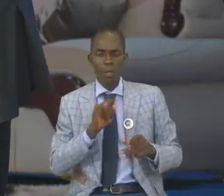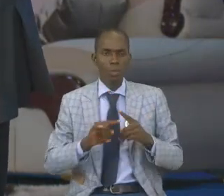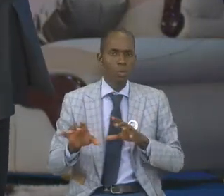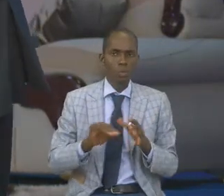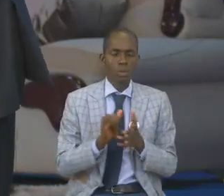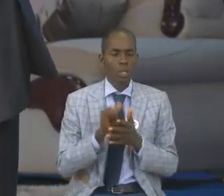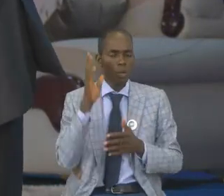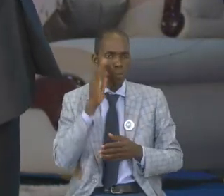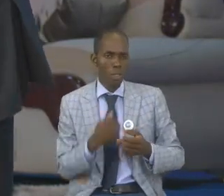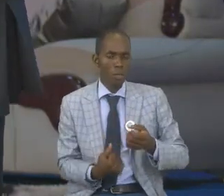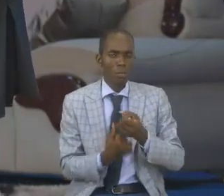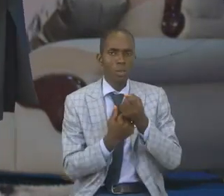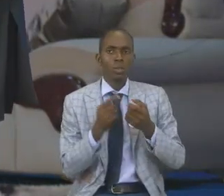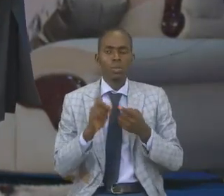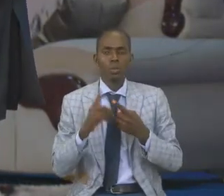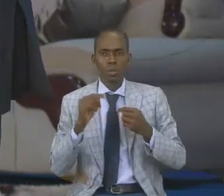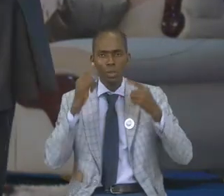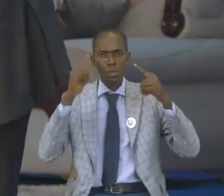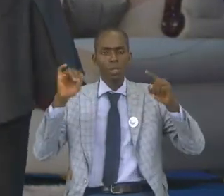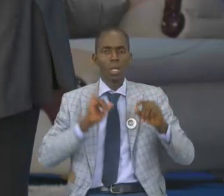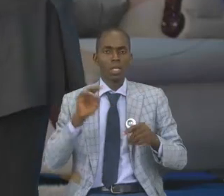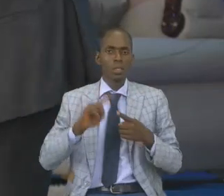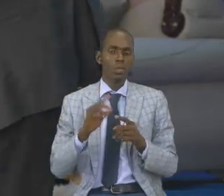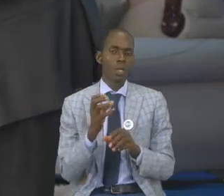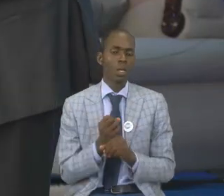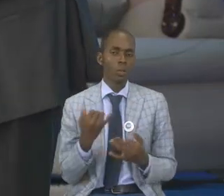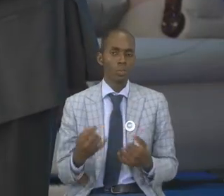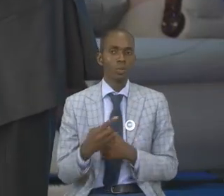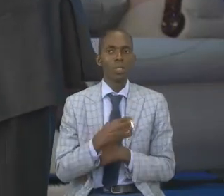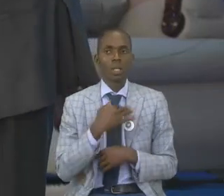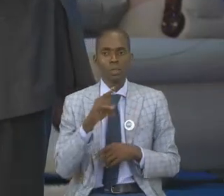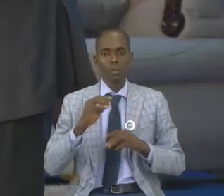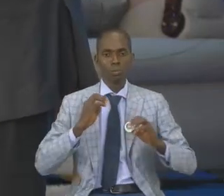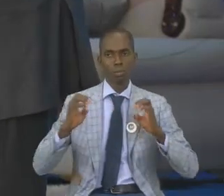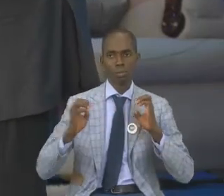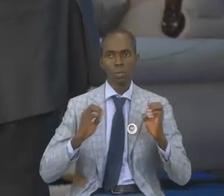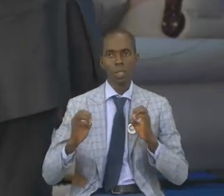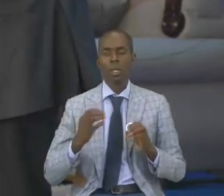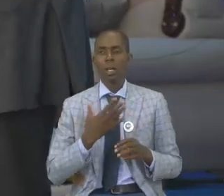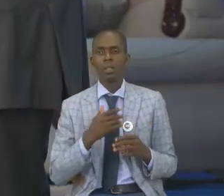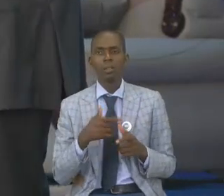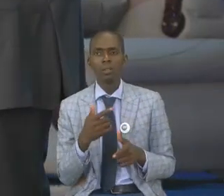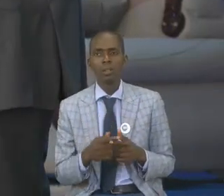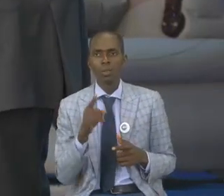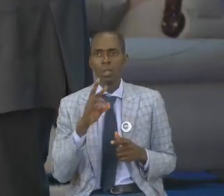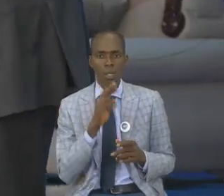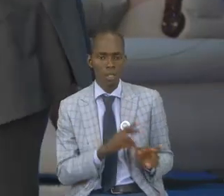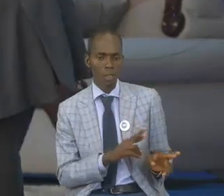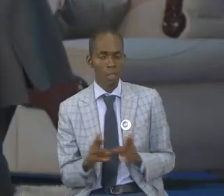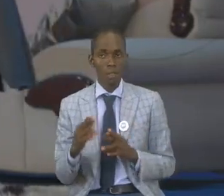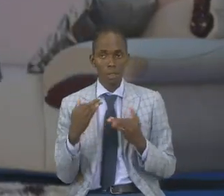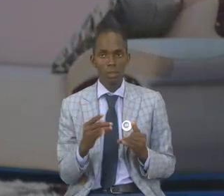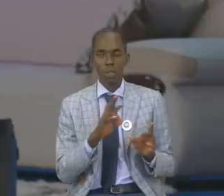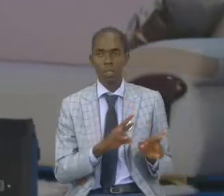the achievement I have to have today. And then you exercise, and then you're ready. Now you're ready to